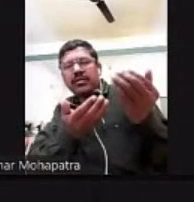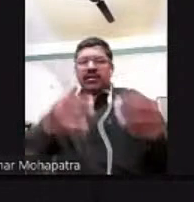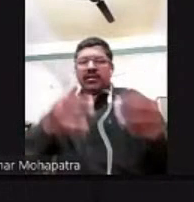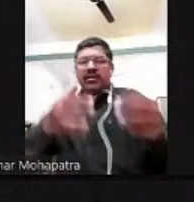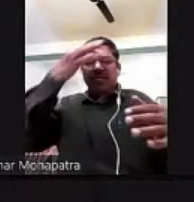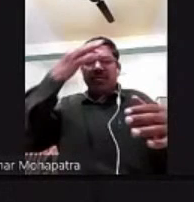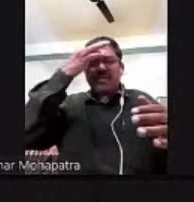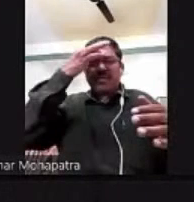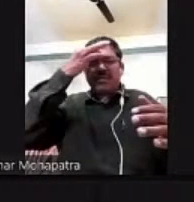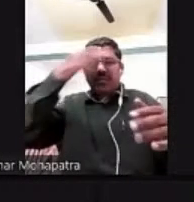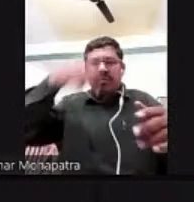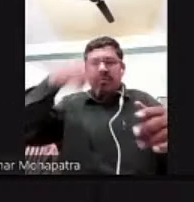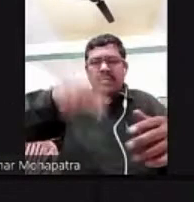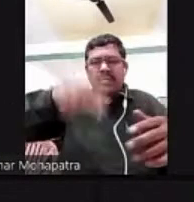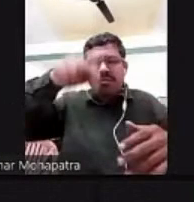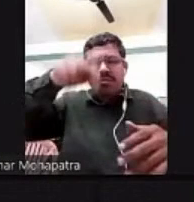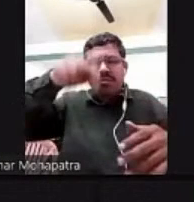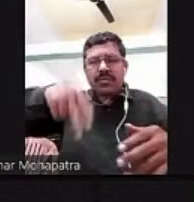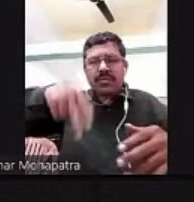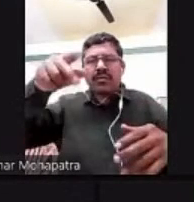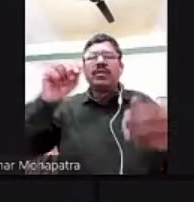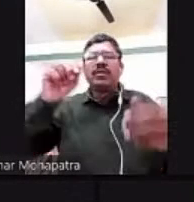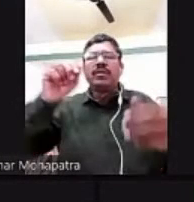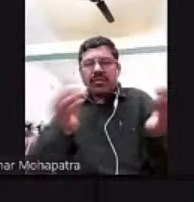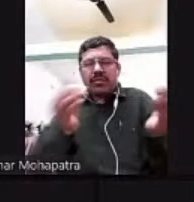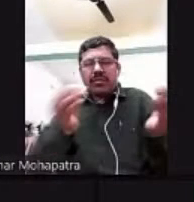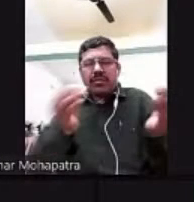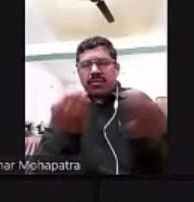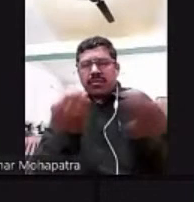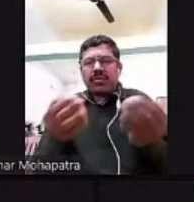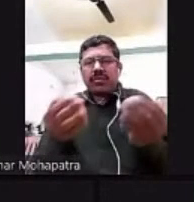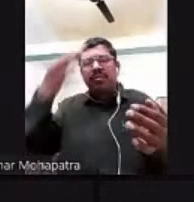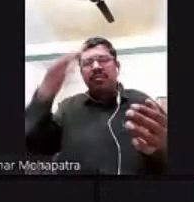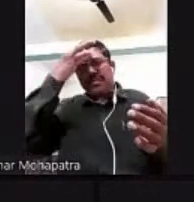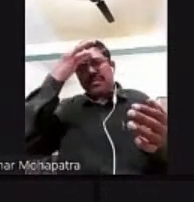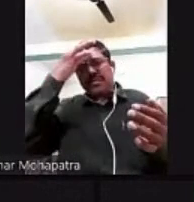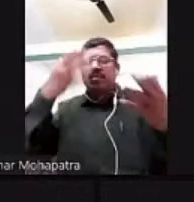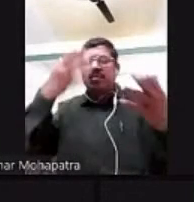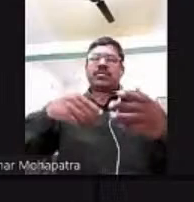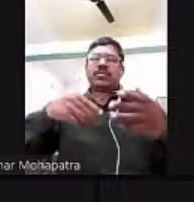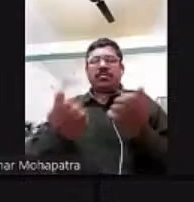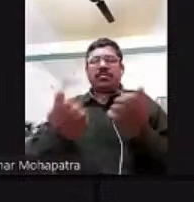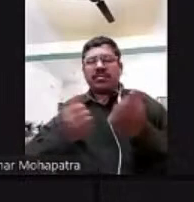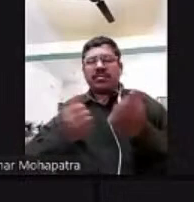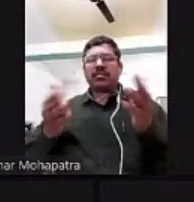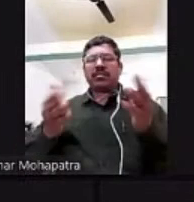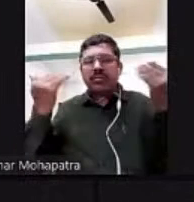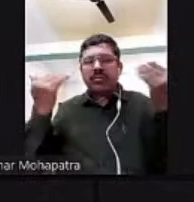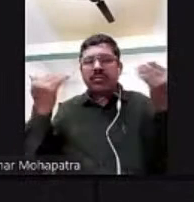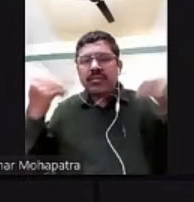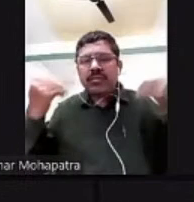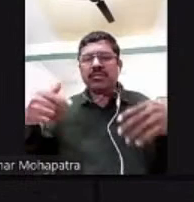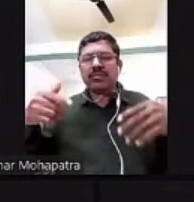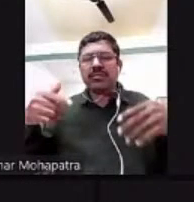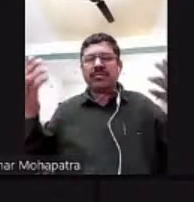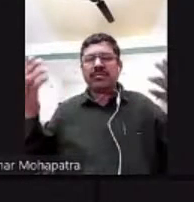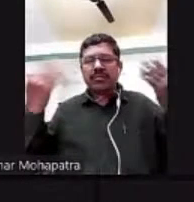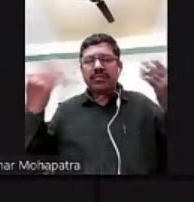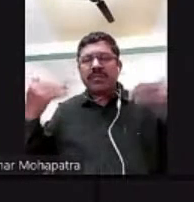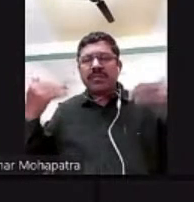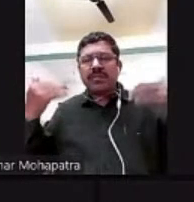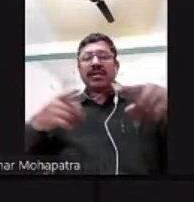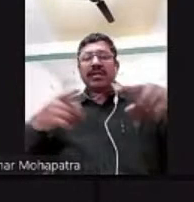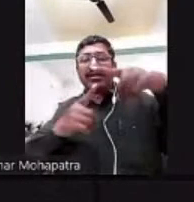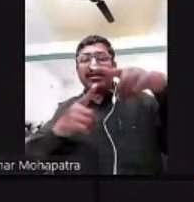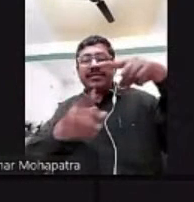And if there is some wash related assistance that can be provided for him, so that he